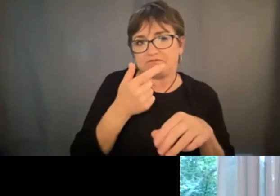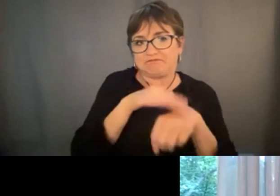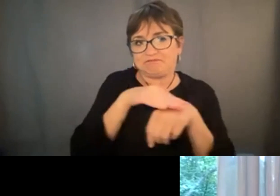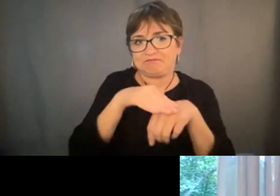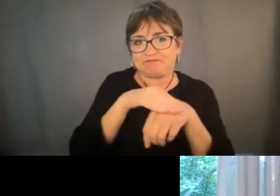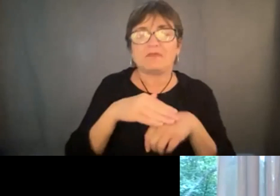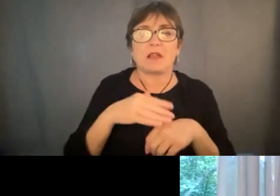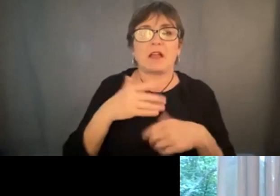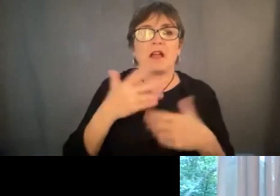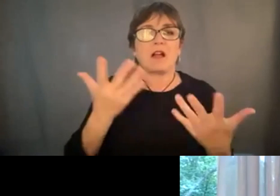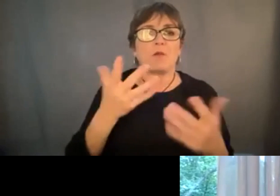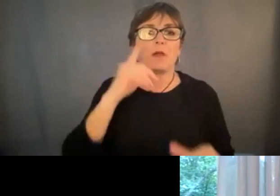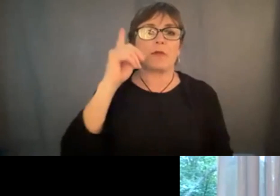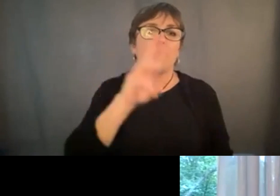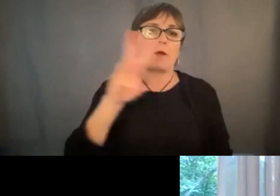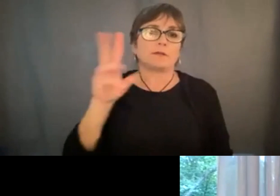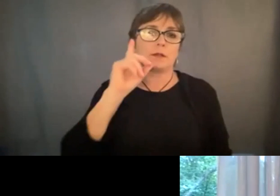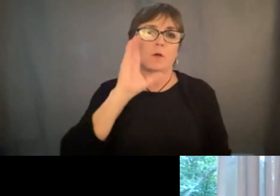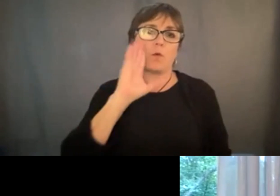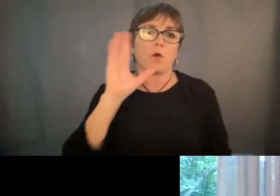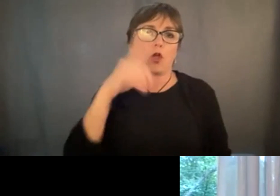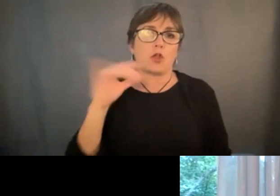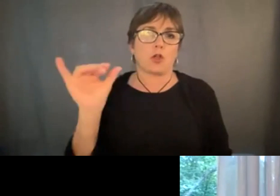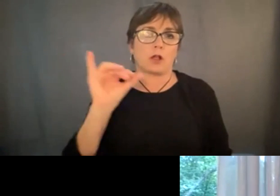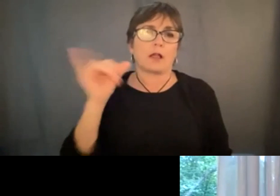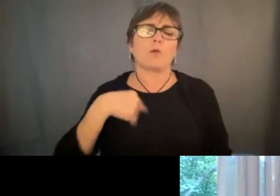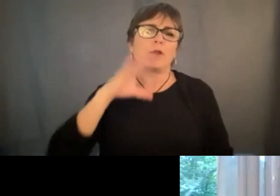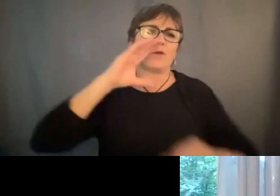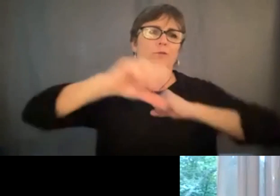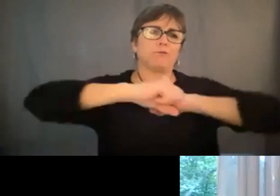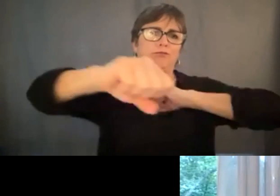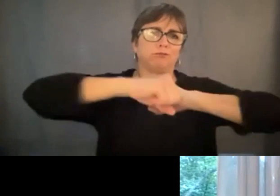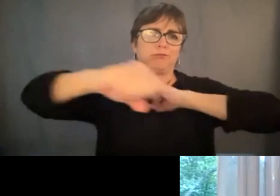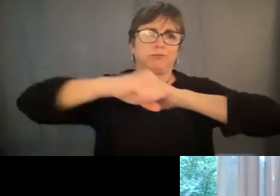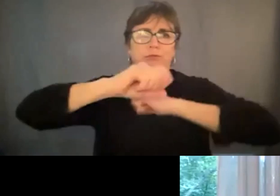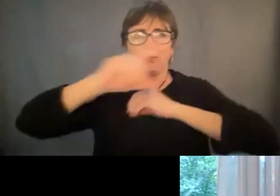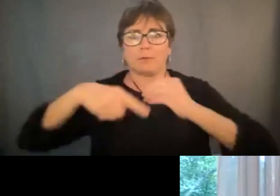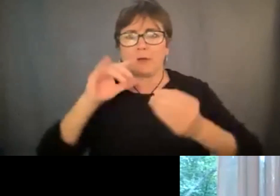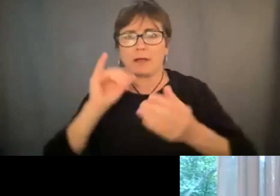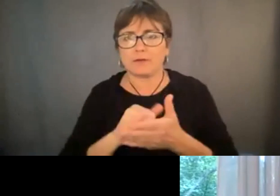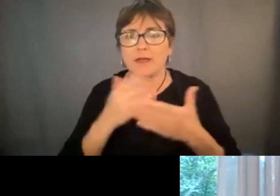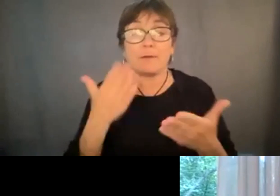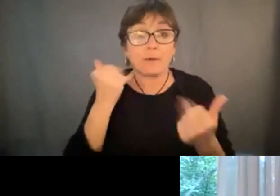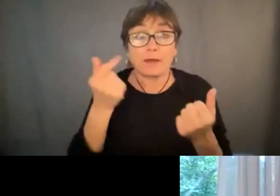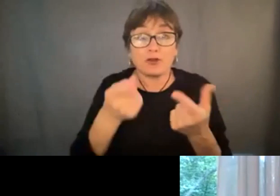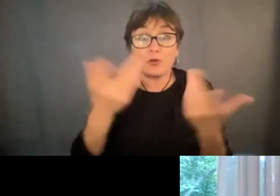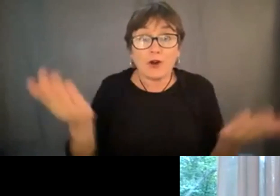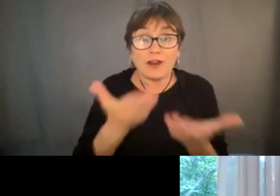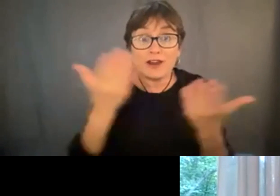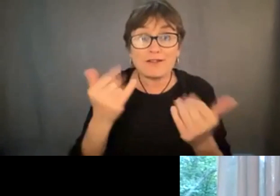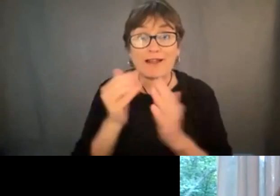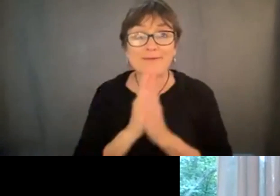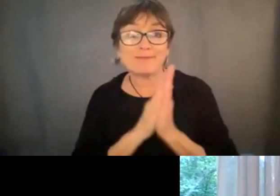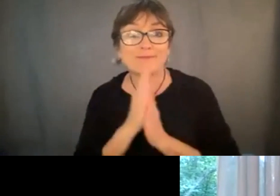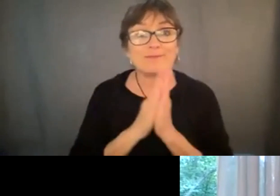do a big announcement and release, but because you guys are with us today, we wanted to make sure that you all